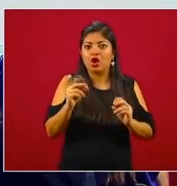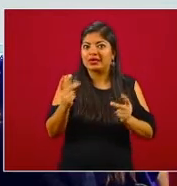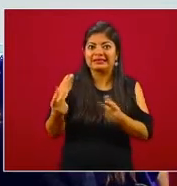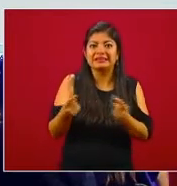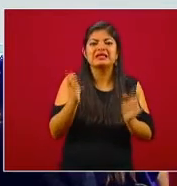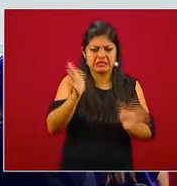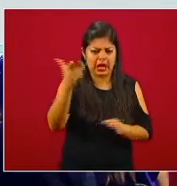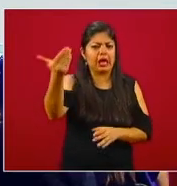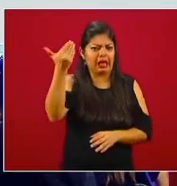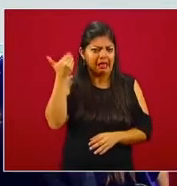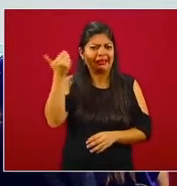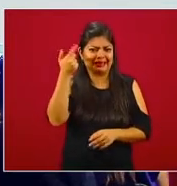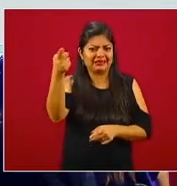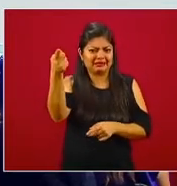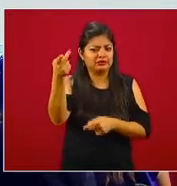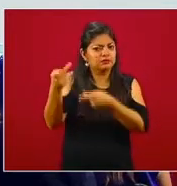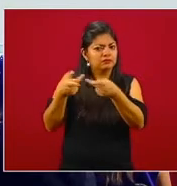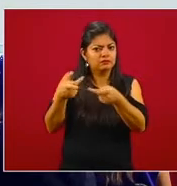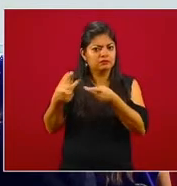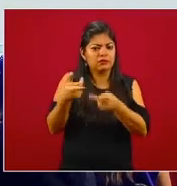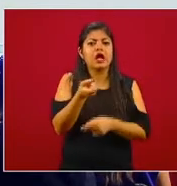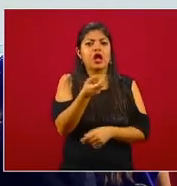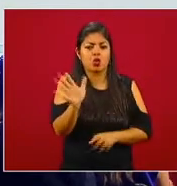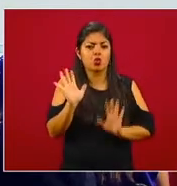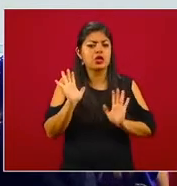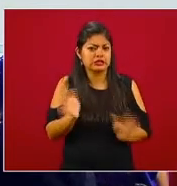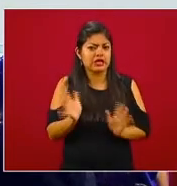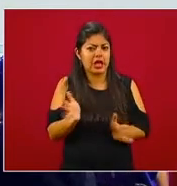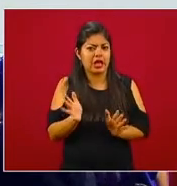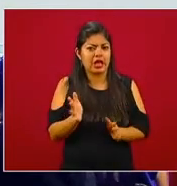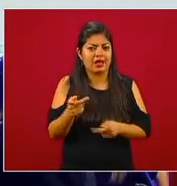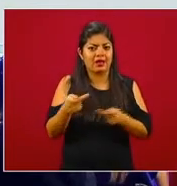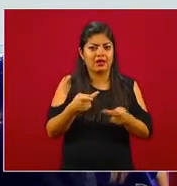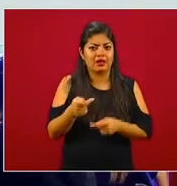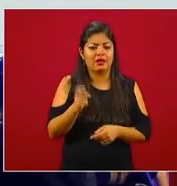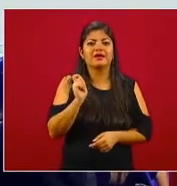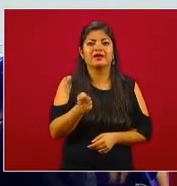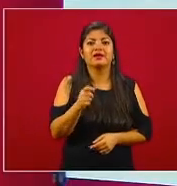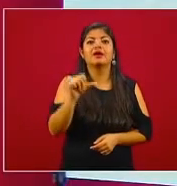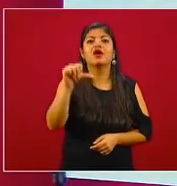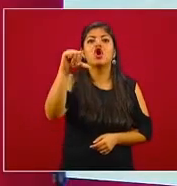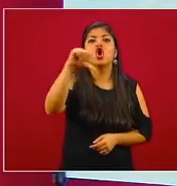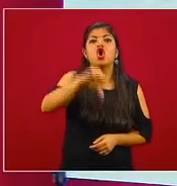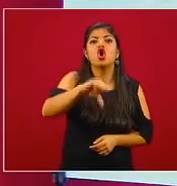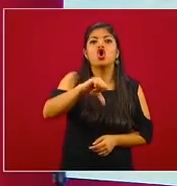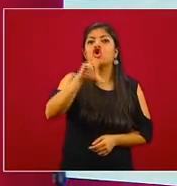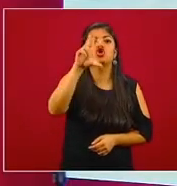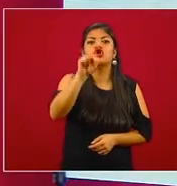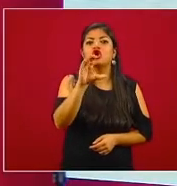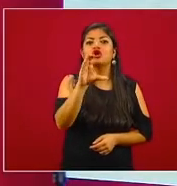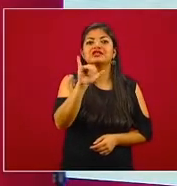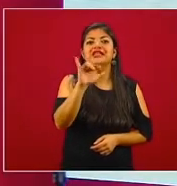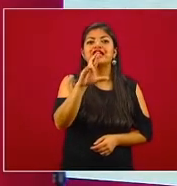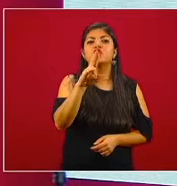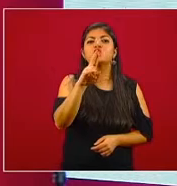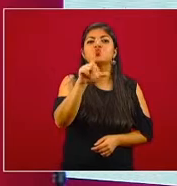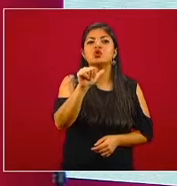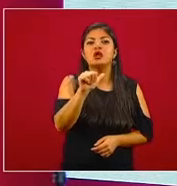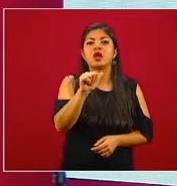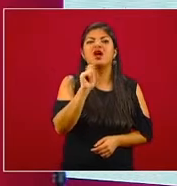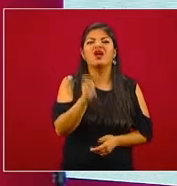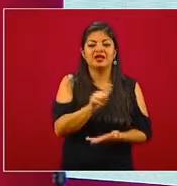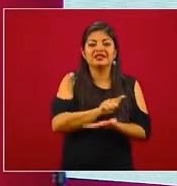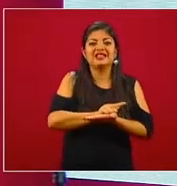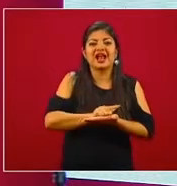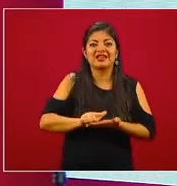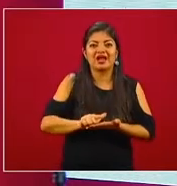implemented contempladas y que some algunas ya habían strategies estado and instrumentadas. interventions Una that de were ellas fue already el hoy no thought circula. of and El were hoy no already circula meant. sanitario, And one of en